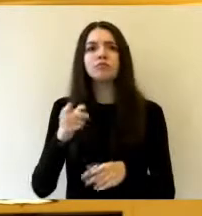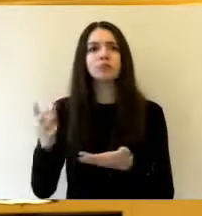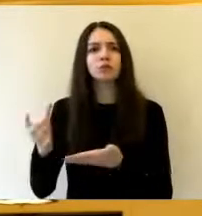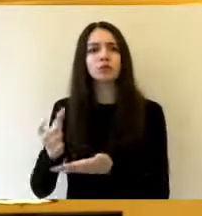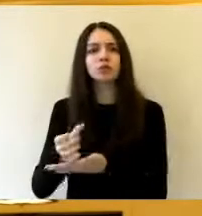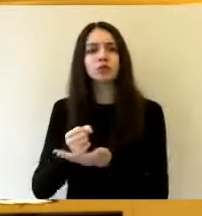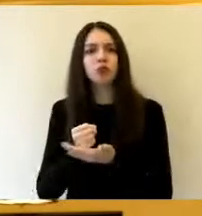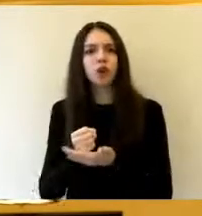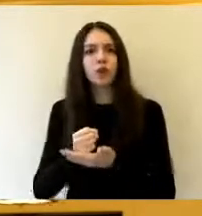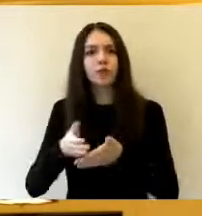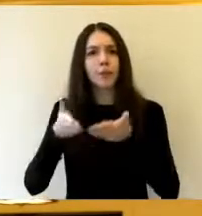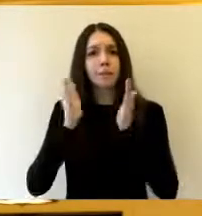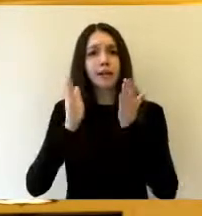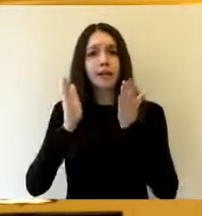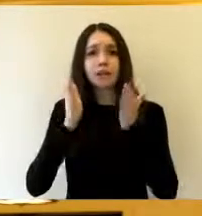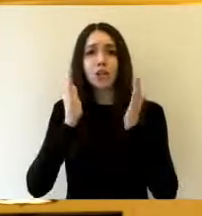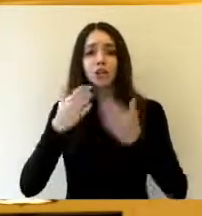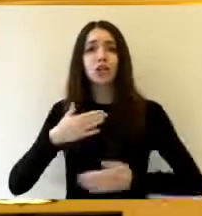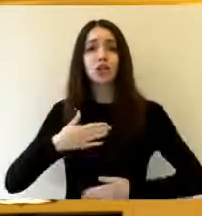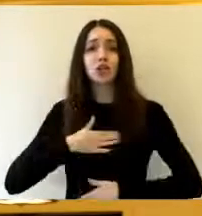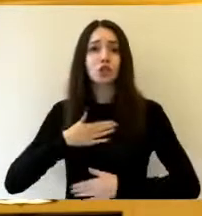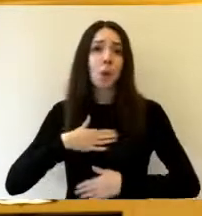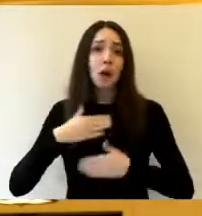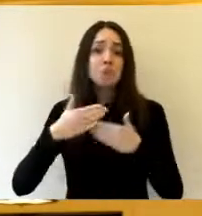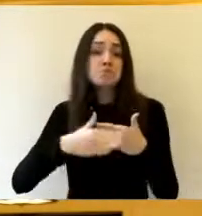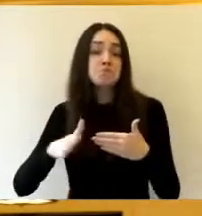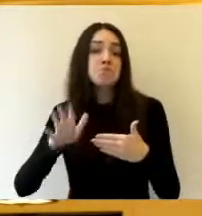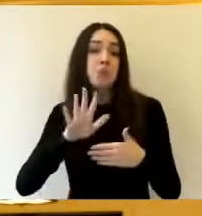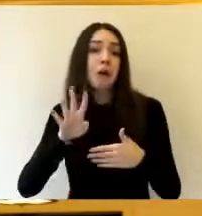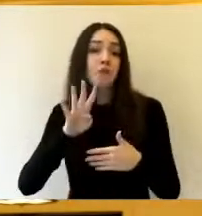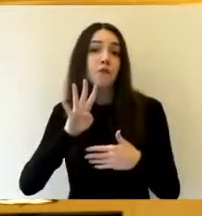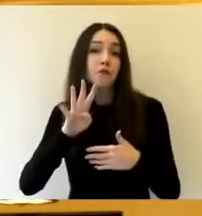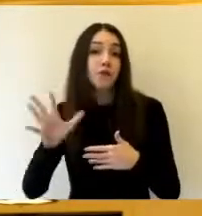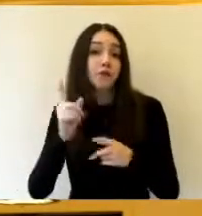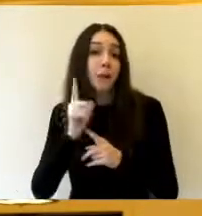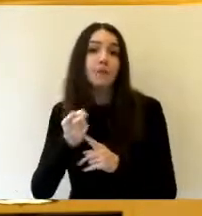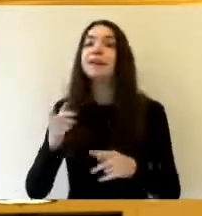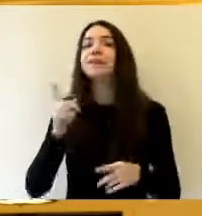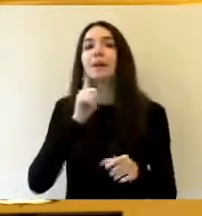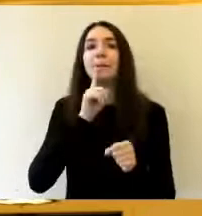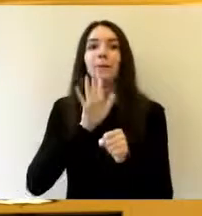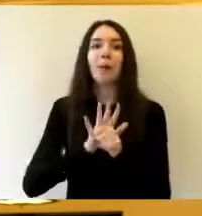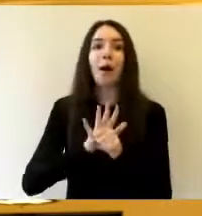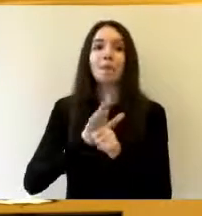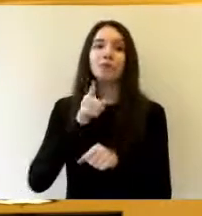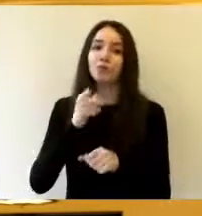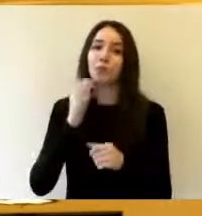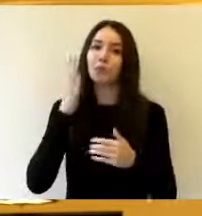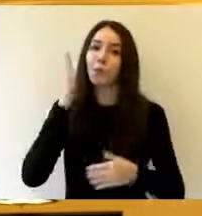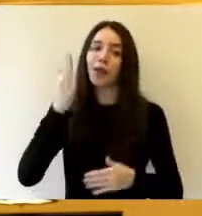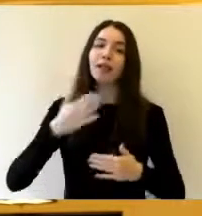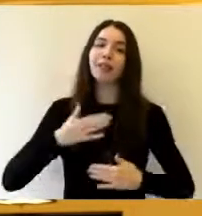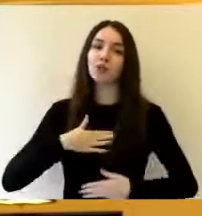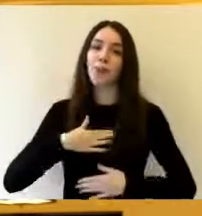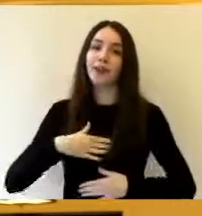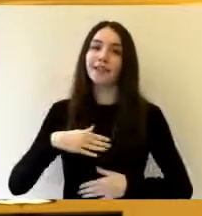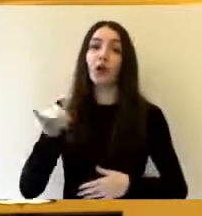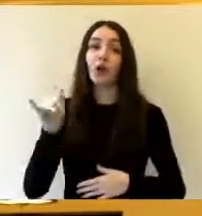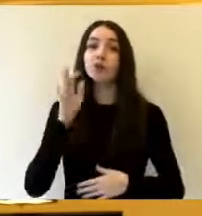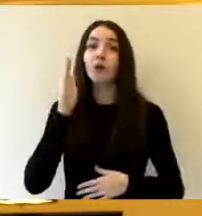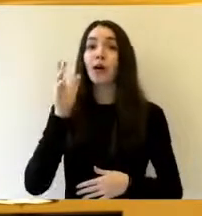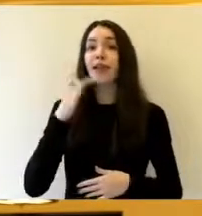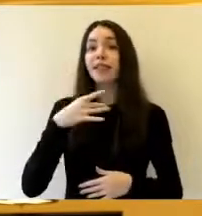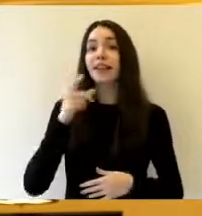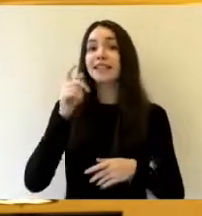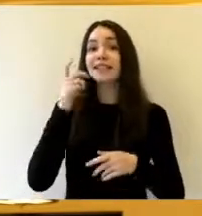just be here with us for like the next 45 minutes or so. I promise it's gonna be a good time and we'd love to see your engagement in the chat. So